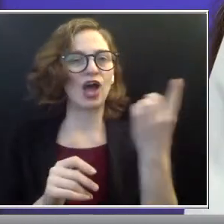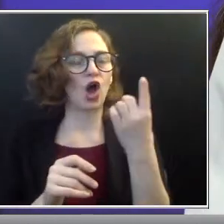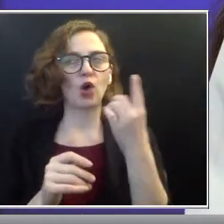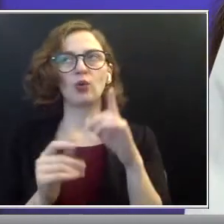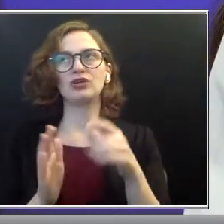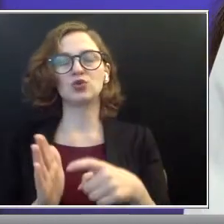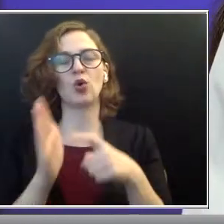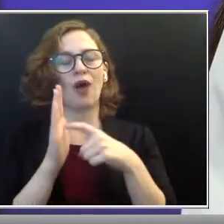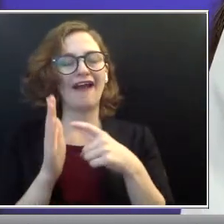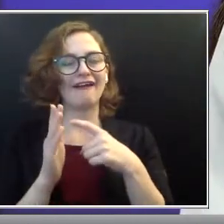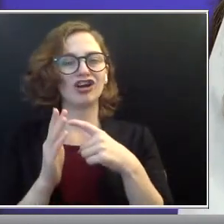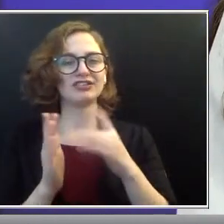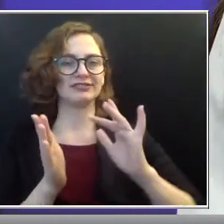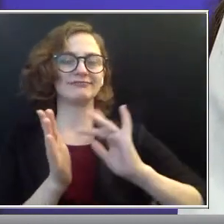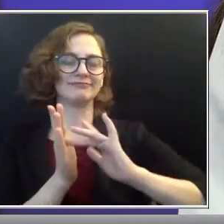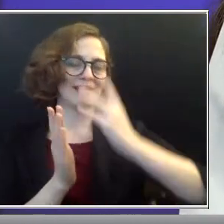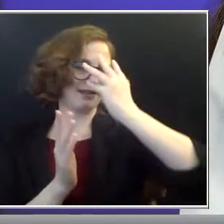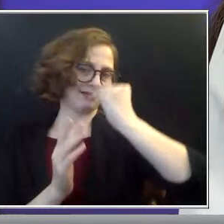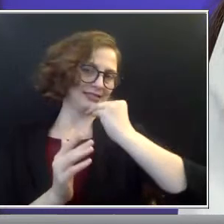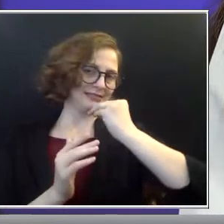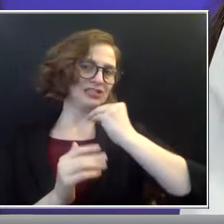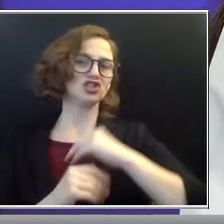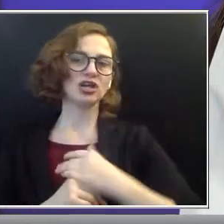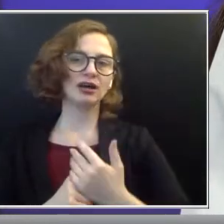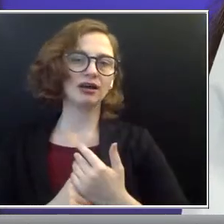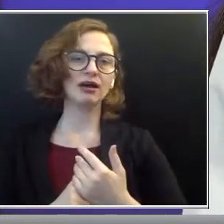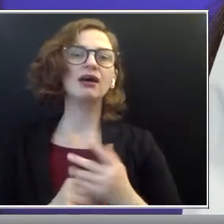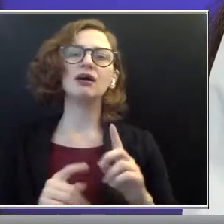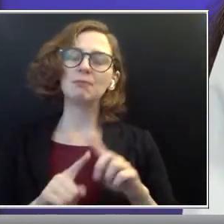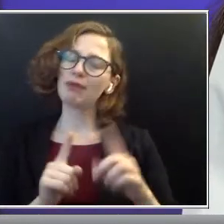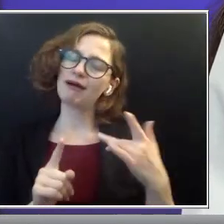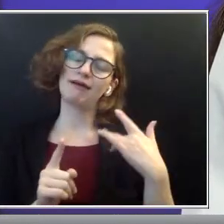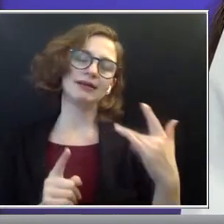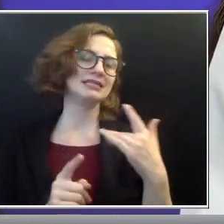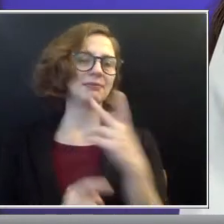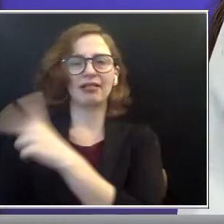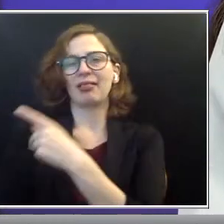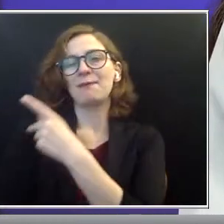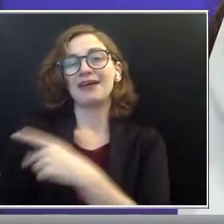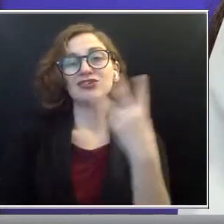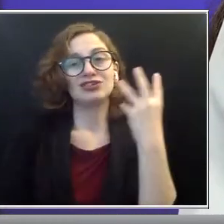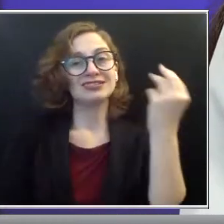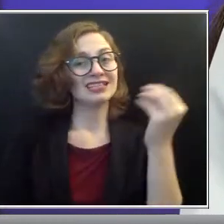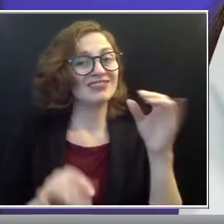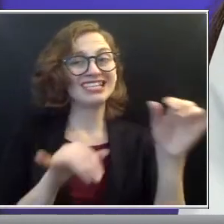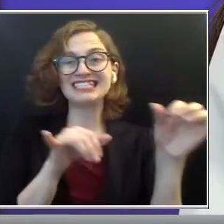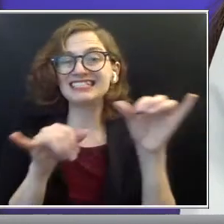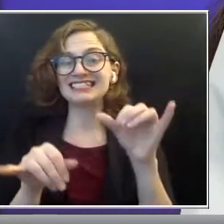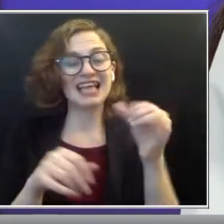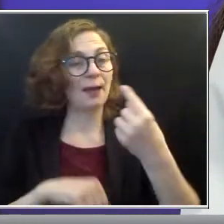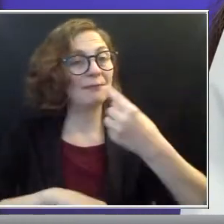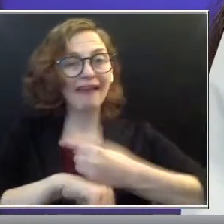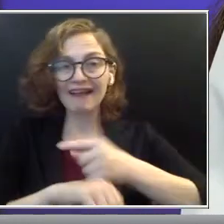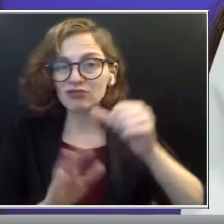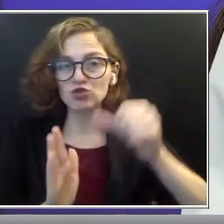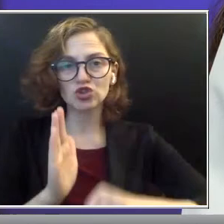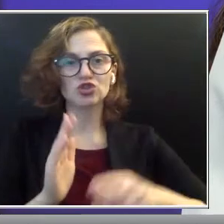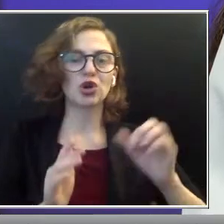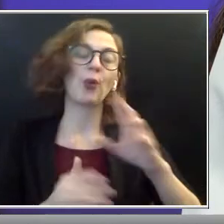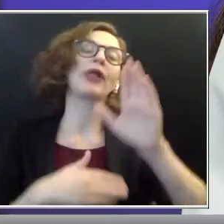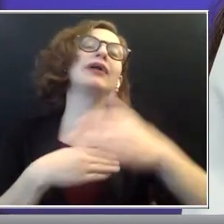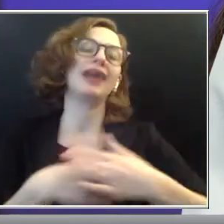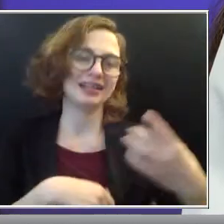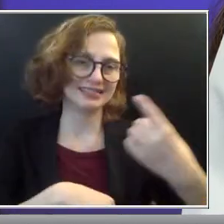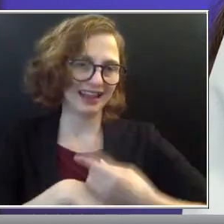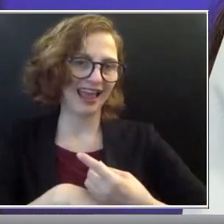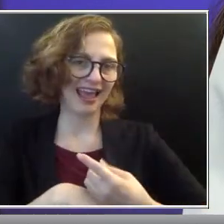of the neck. Typically patients leave the same day or the next day, and typically there are no untoward consequences from